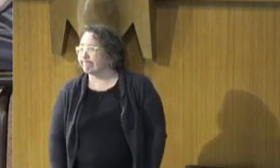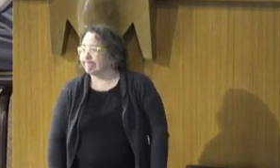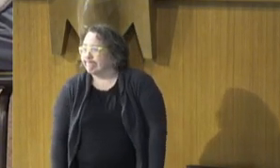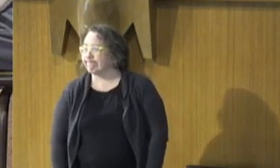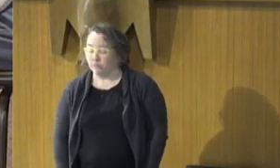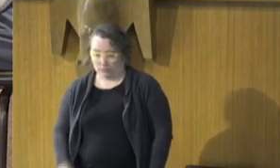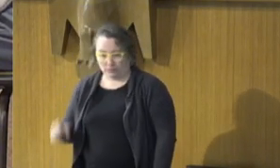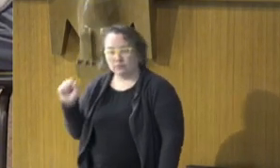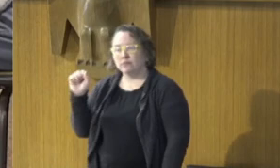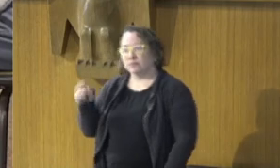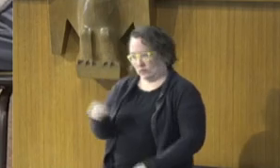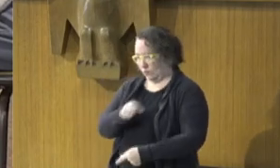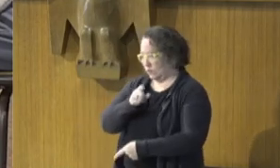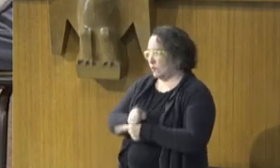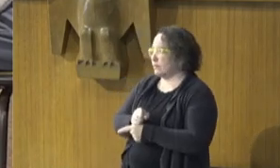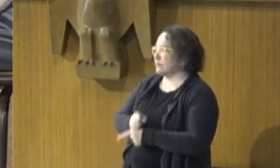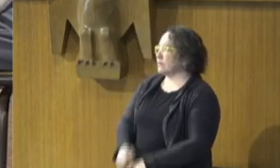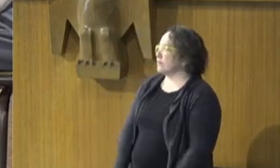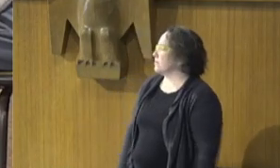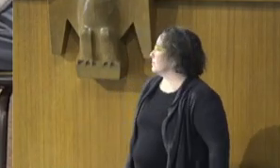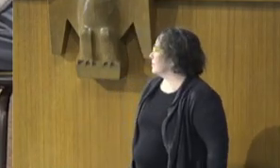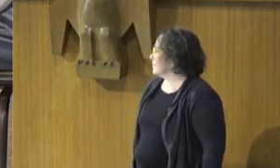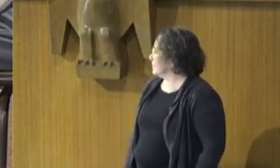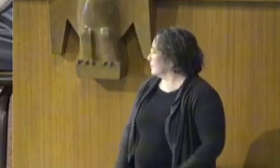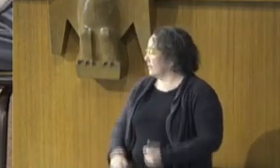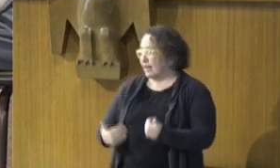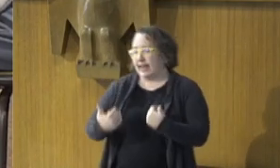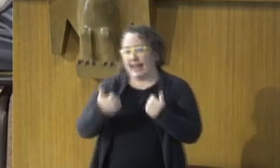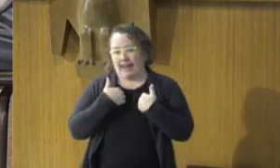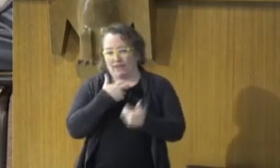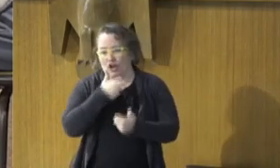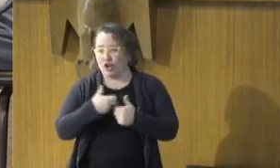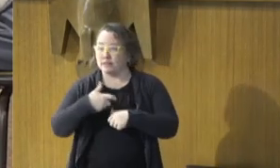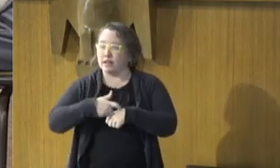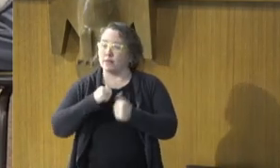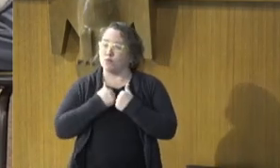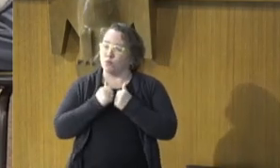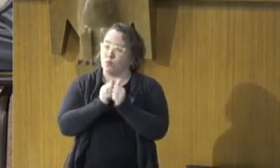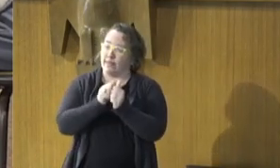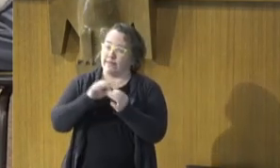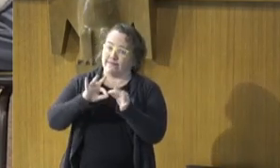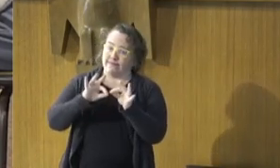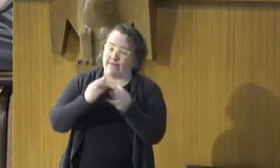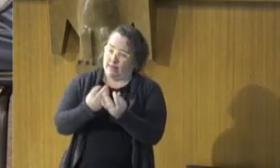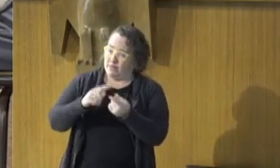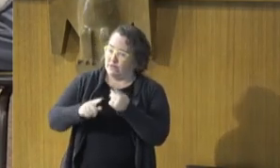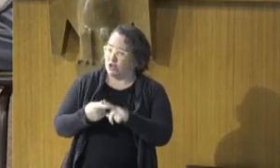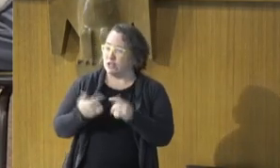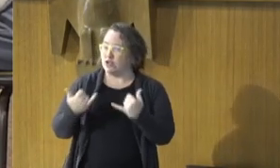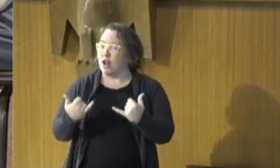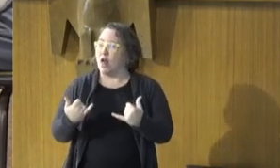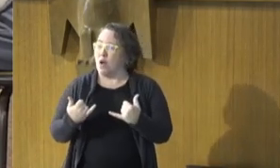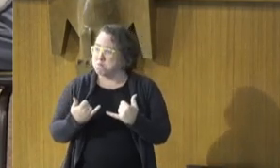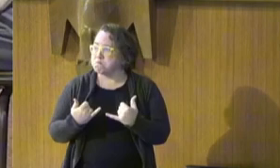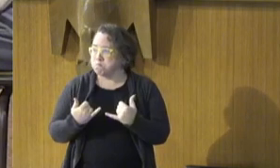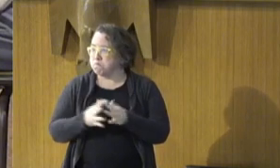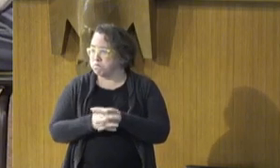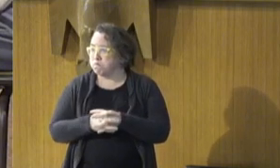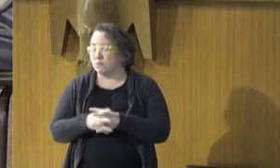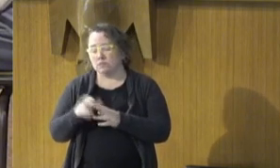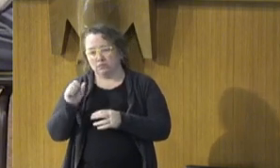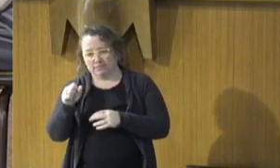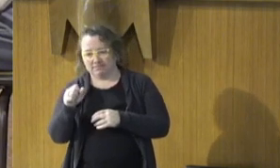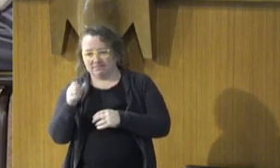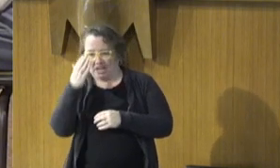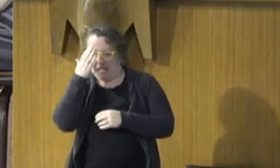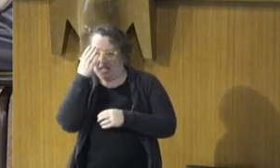Yeah. Yeah. Having a hard time with my family and friends right now. Yeah. Yeah, so